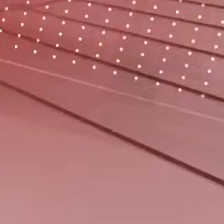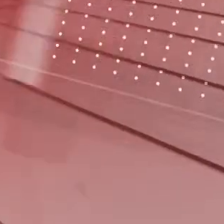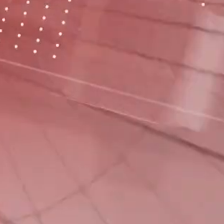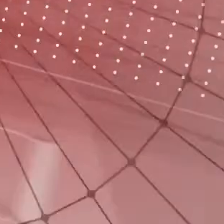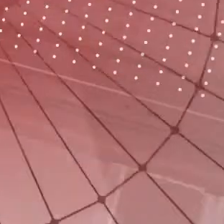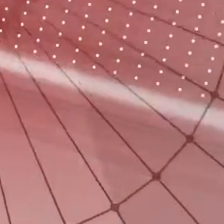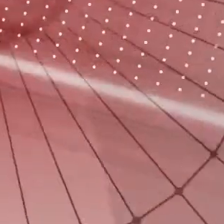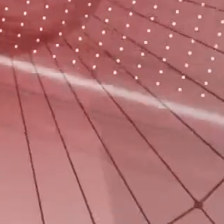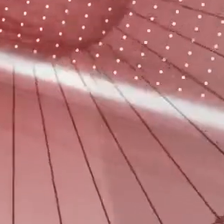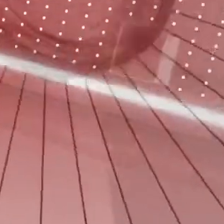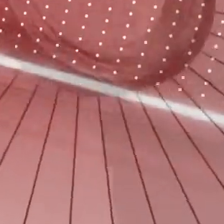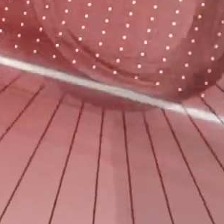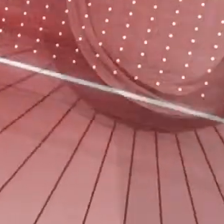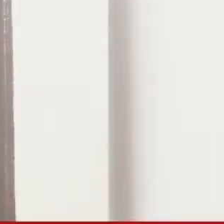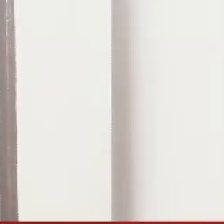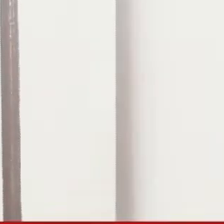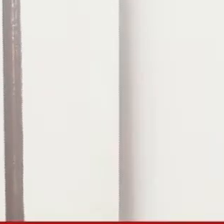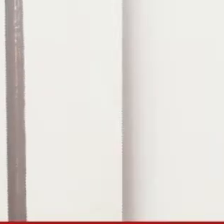funds.